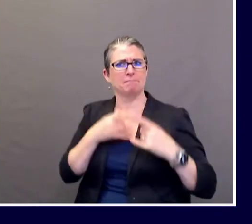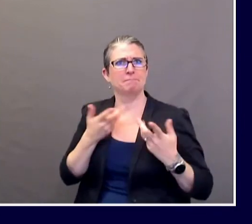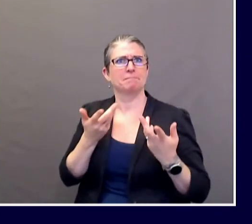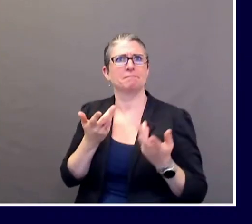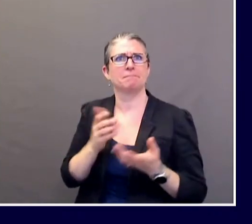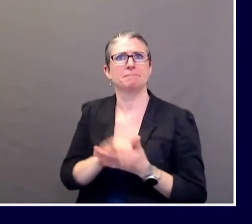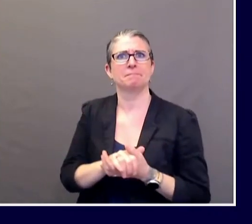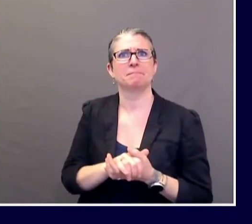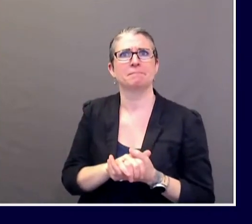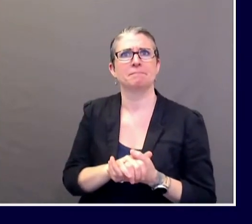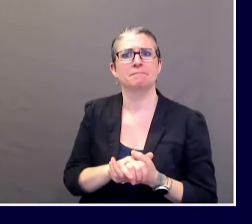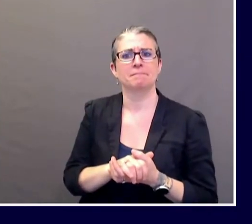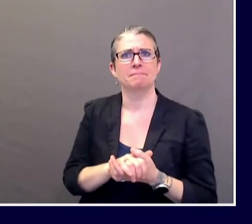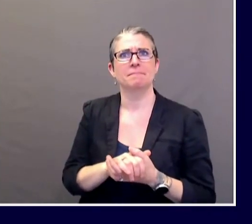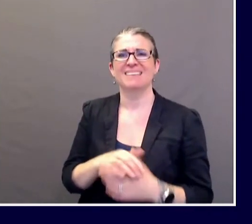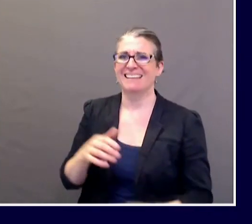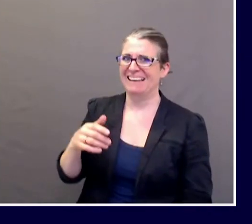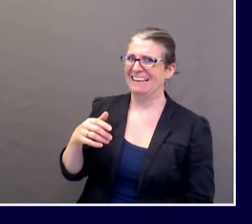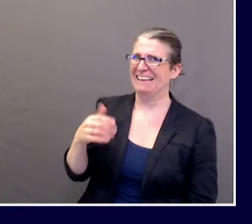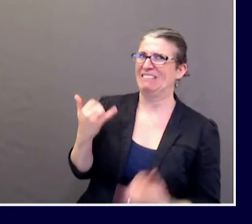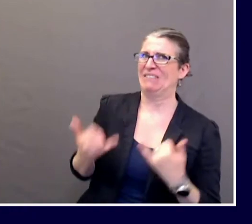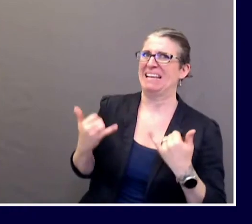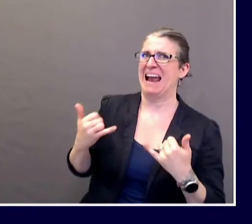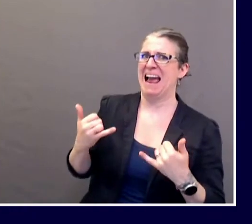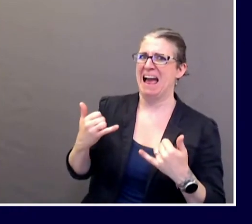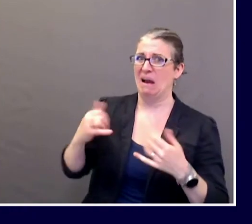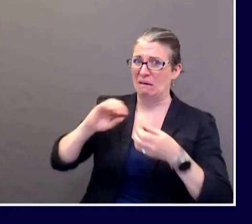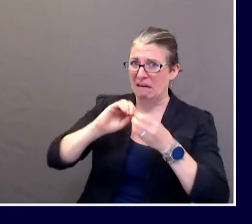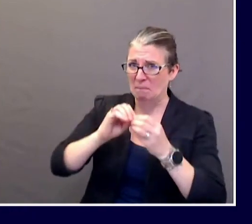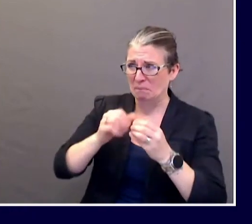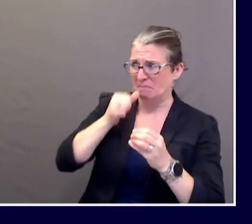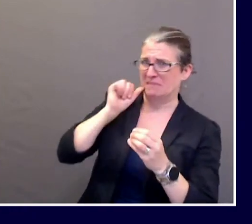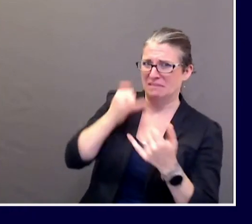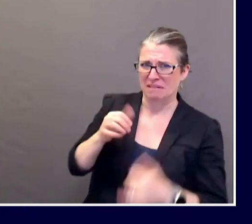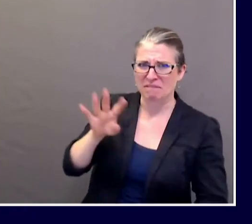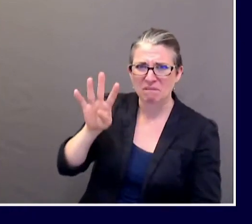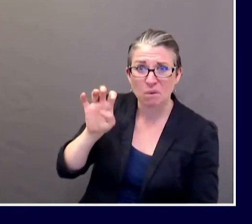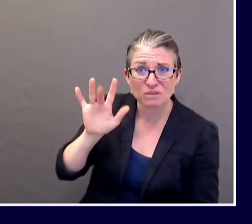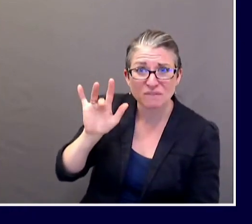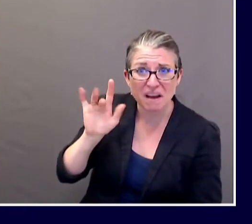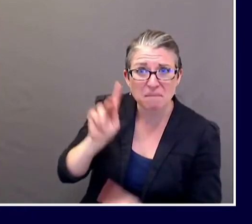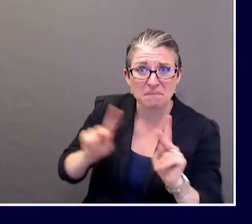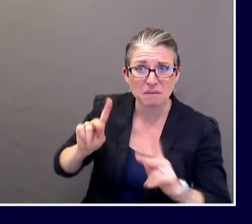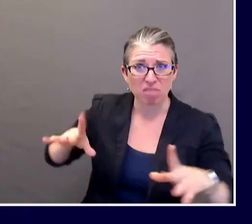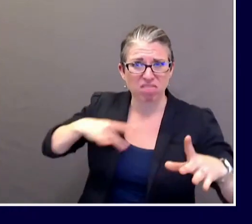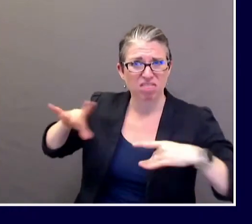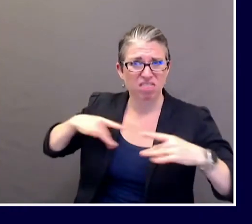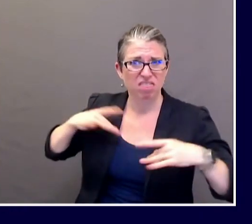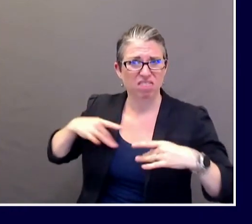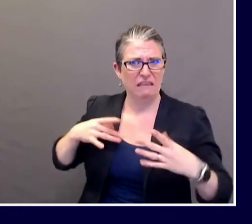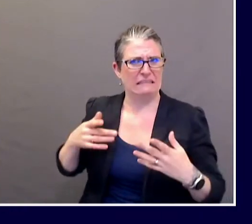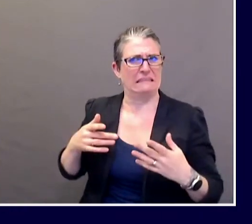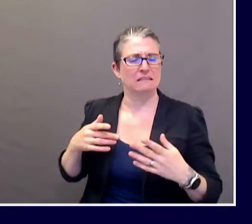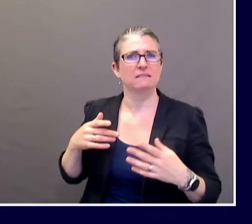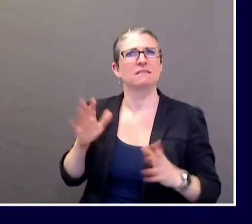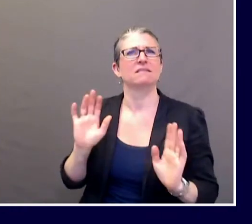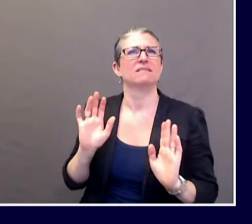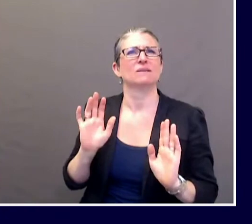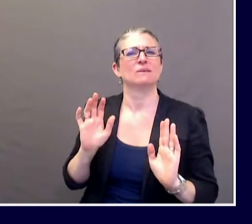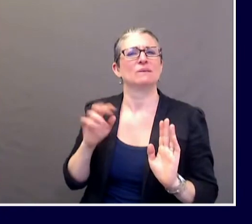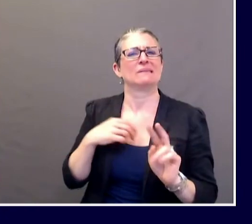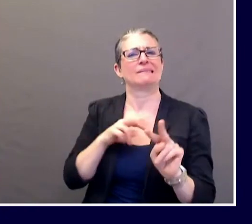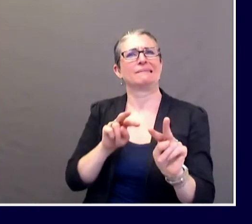Again, 425 cases today. Again, we're always evaluating, but at this time, no plans right